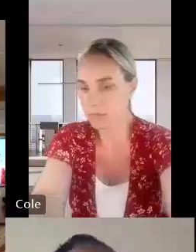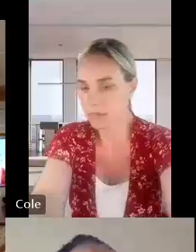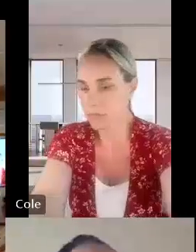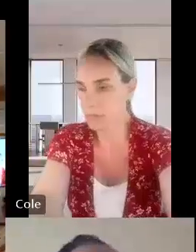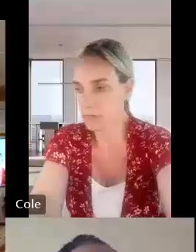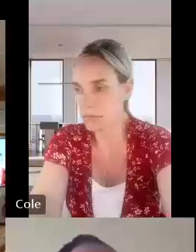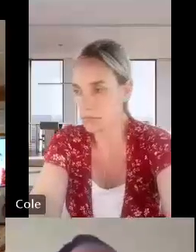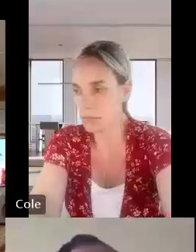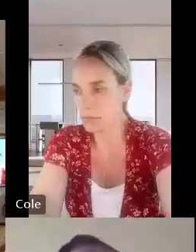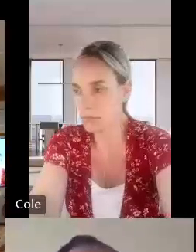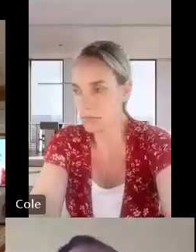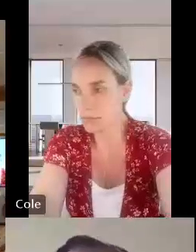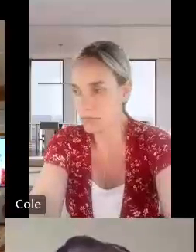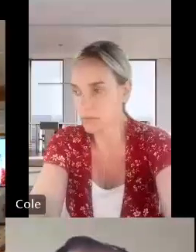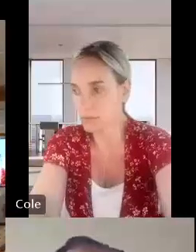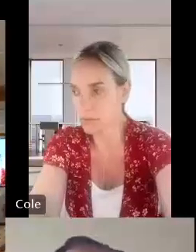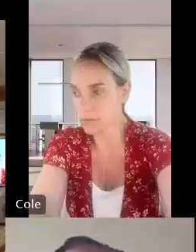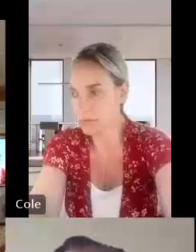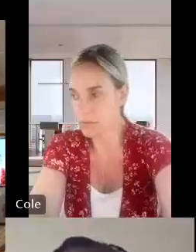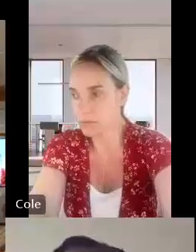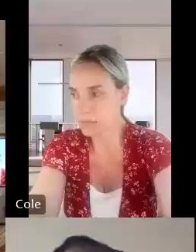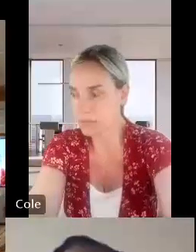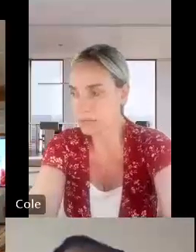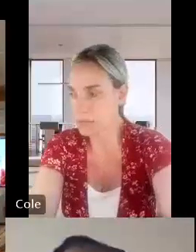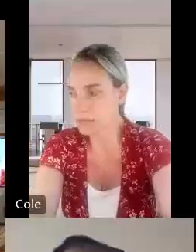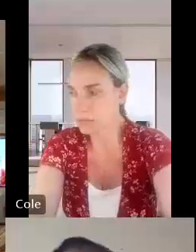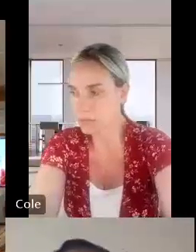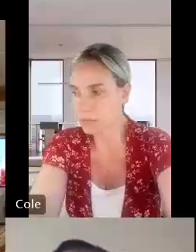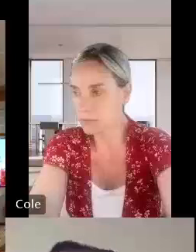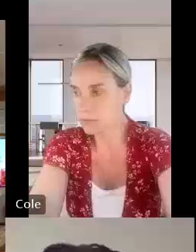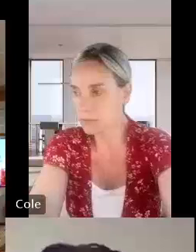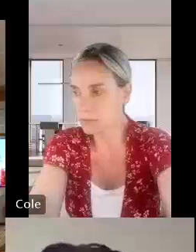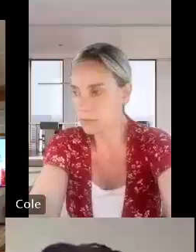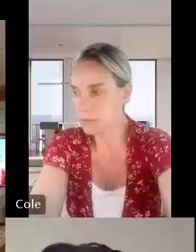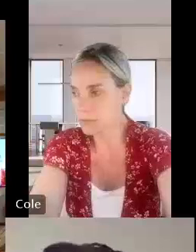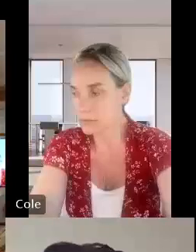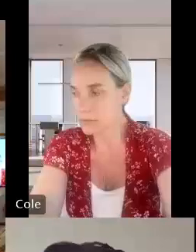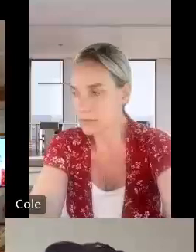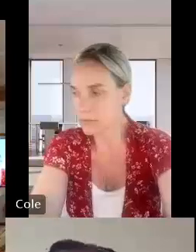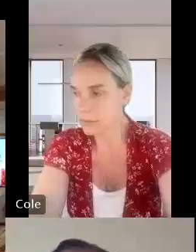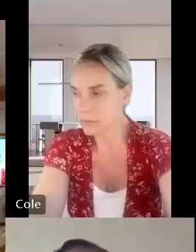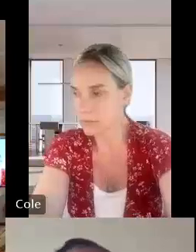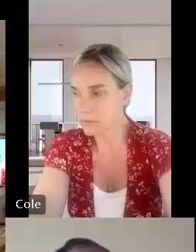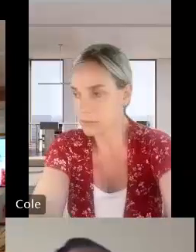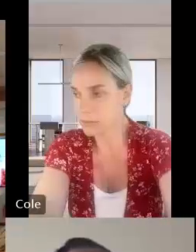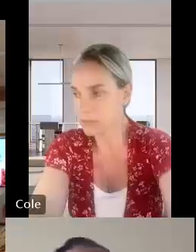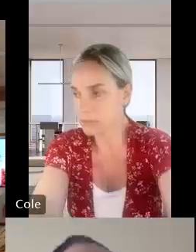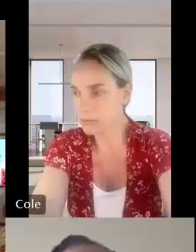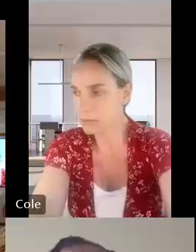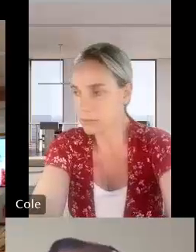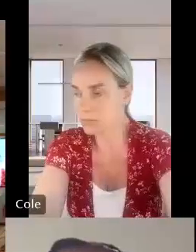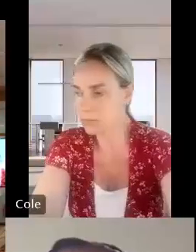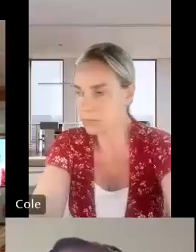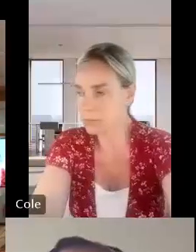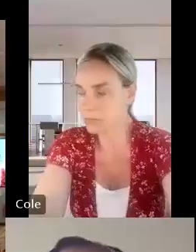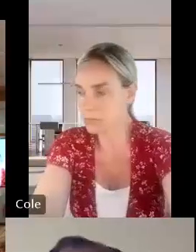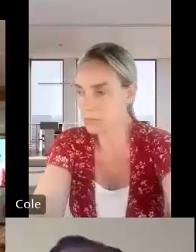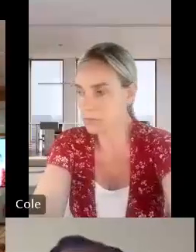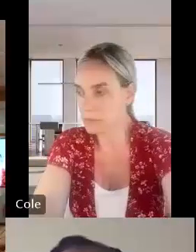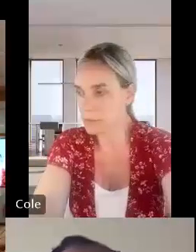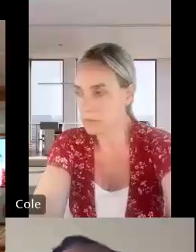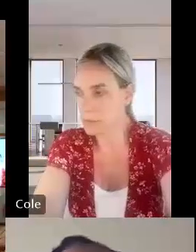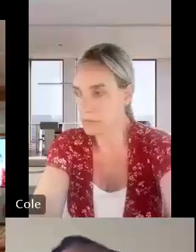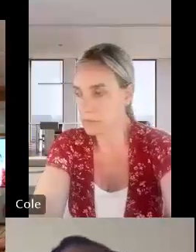learning, that work has expanded and grown. And as we continue to do that, we're also adding